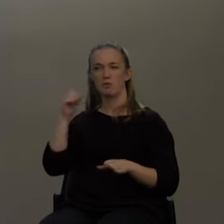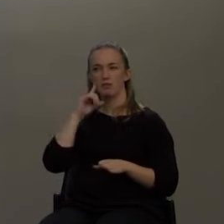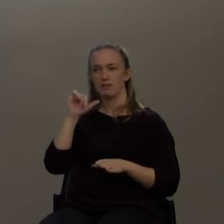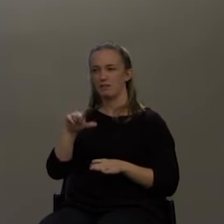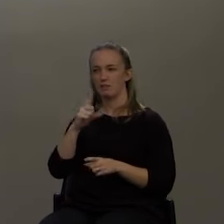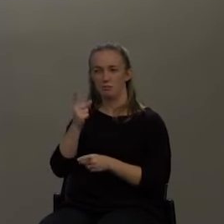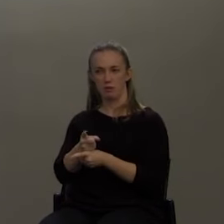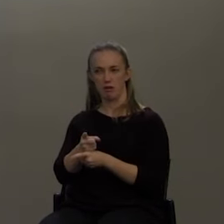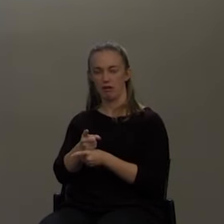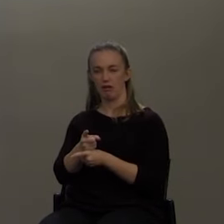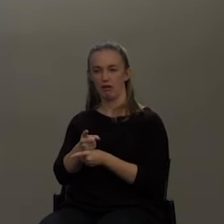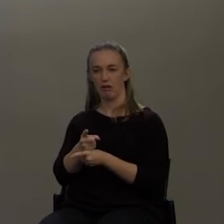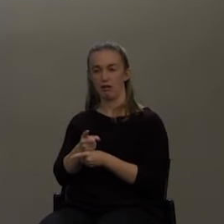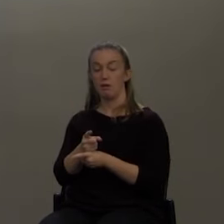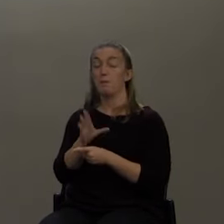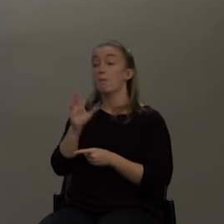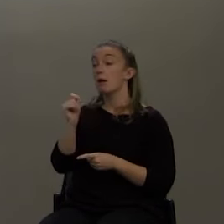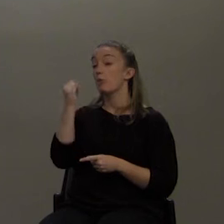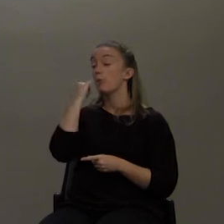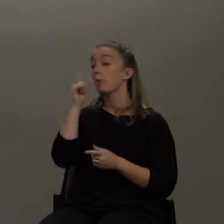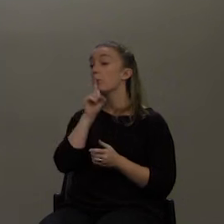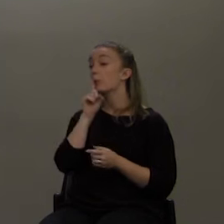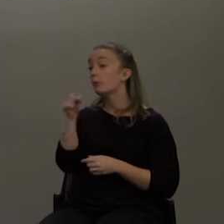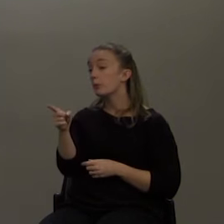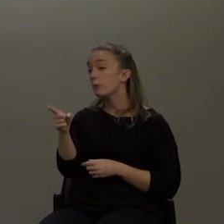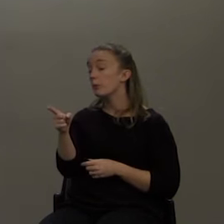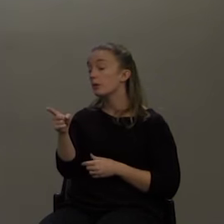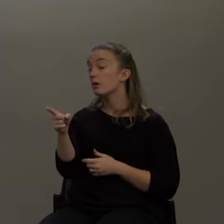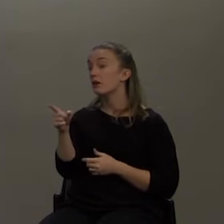say it's true, for example,